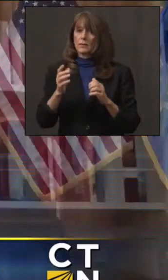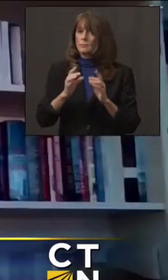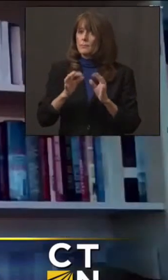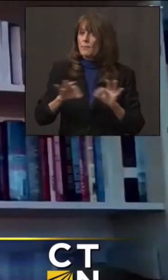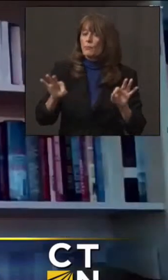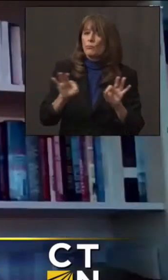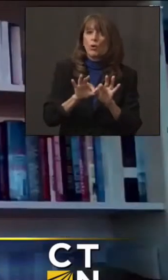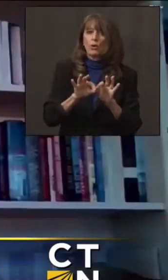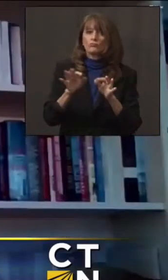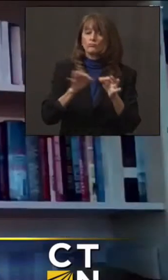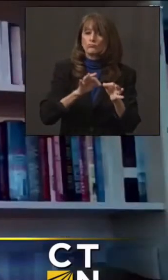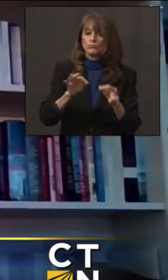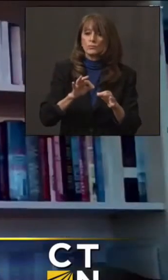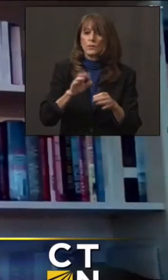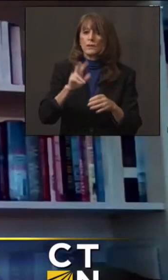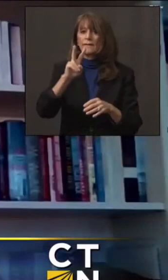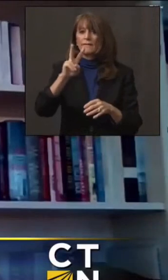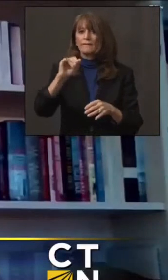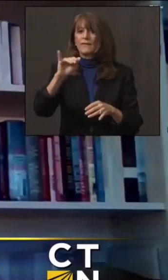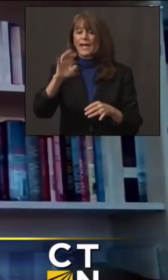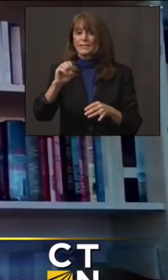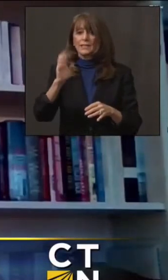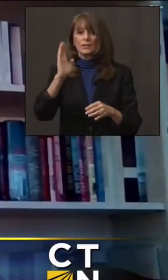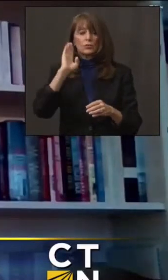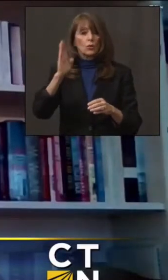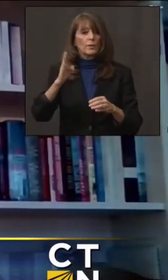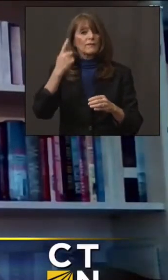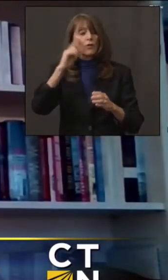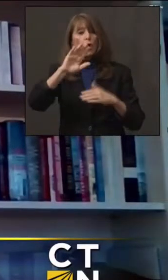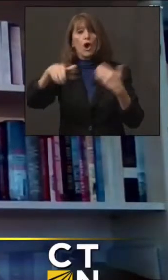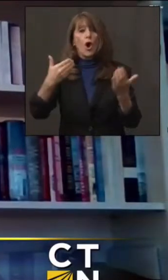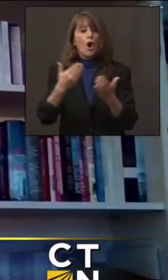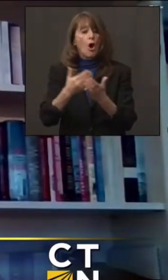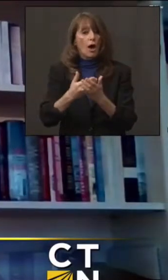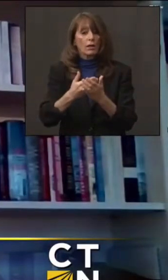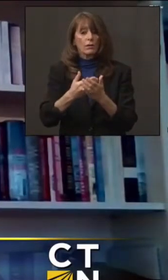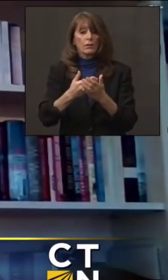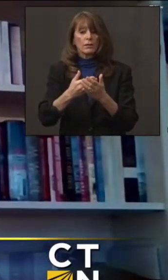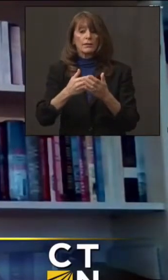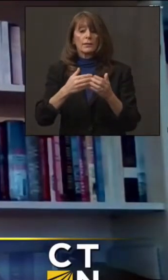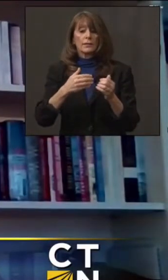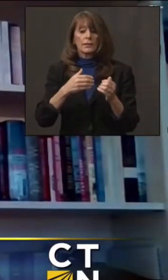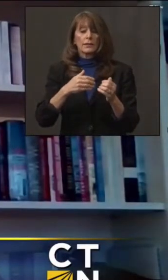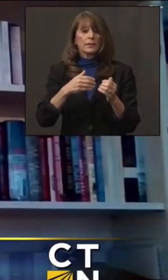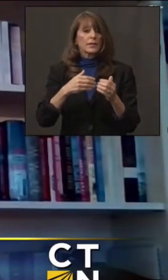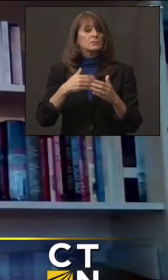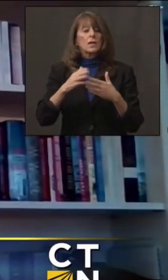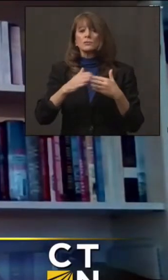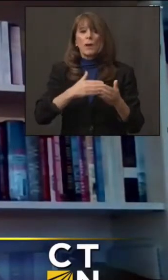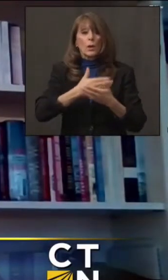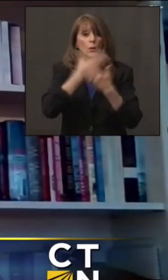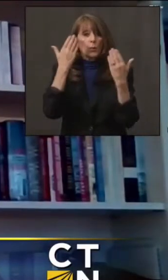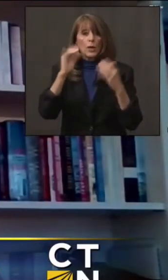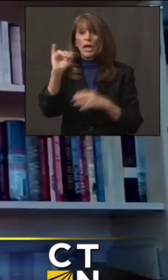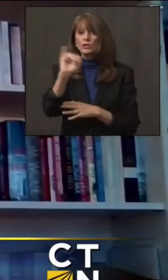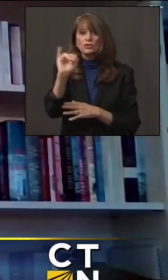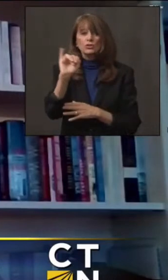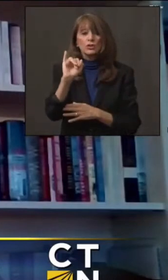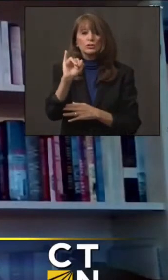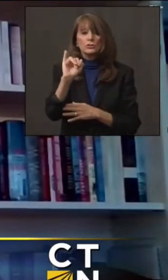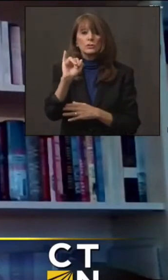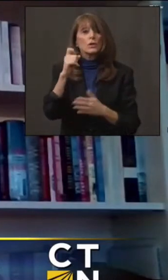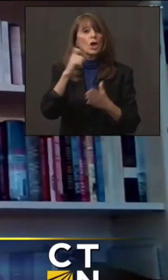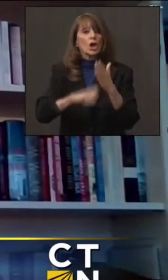that vaccines will be available to everyone, even those without health insurance, for no